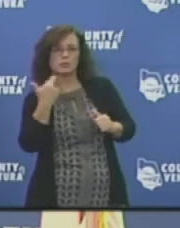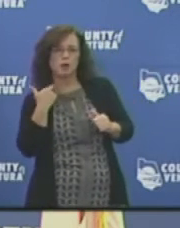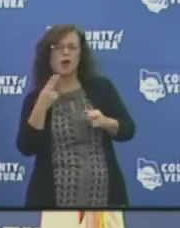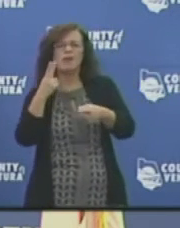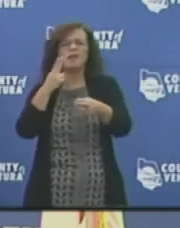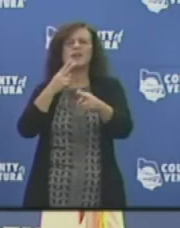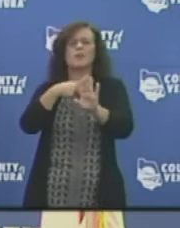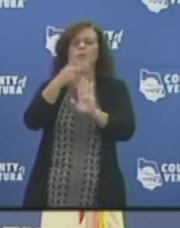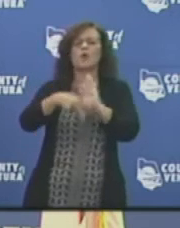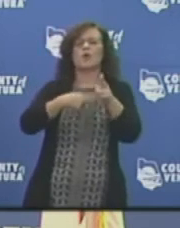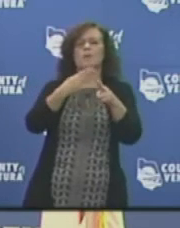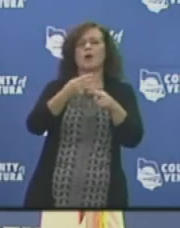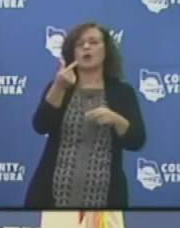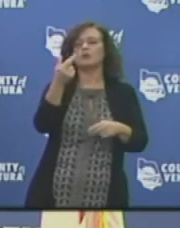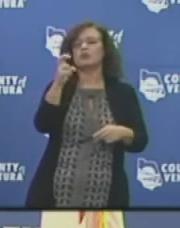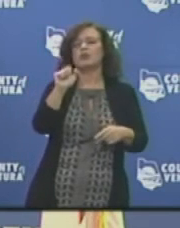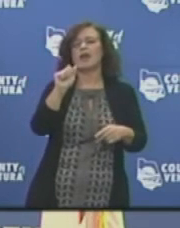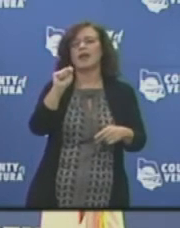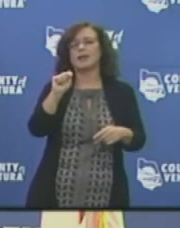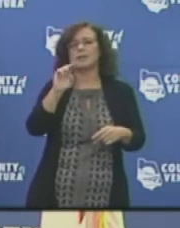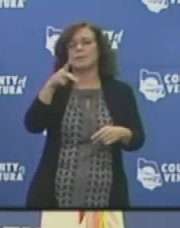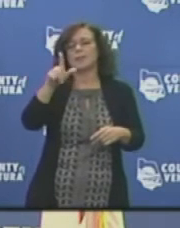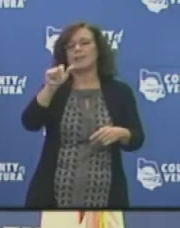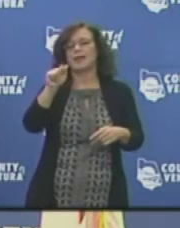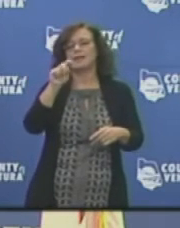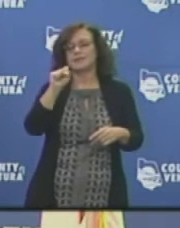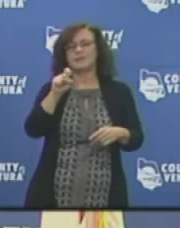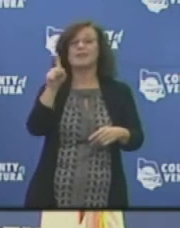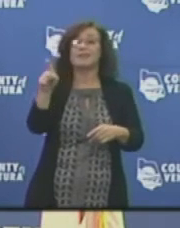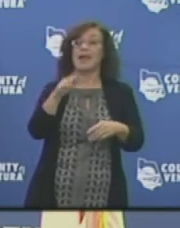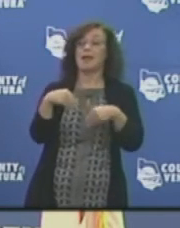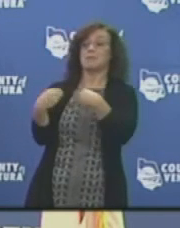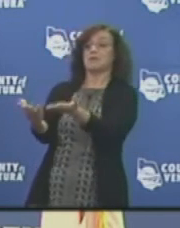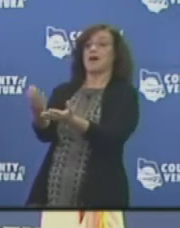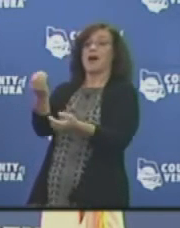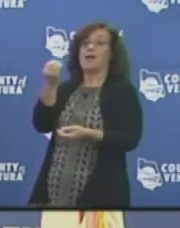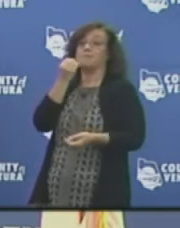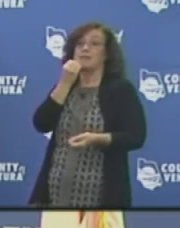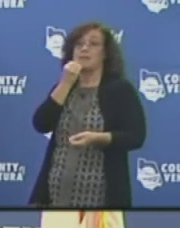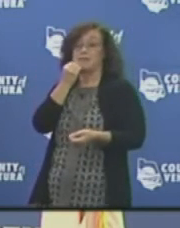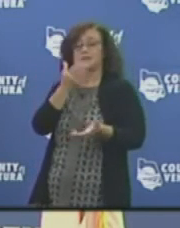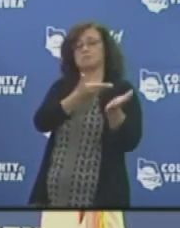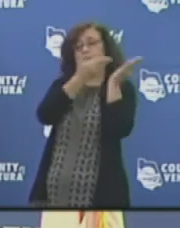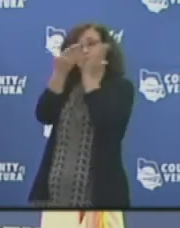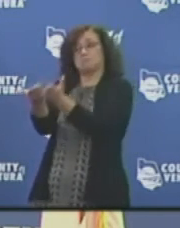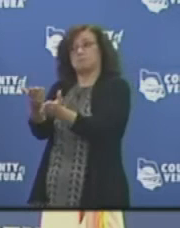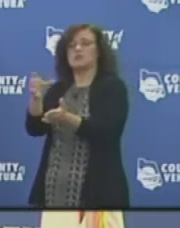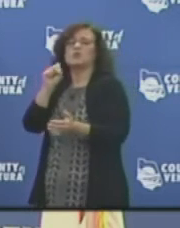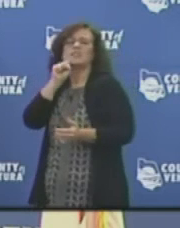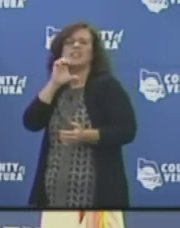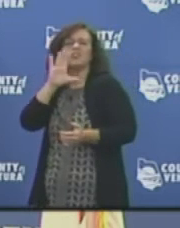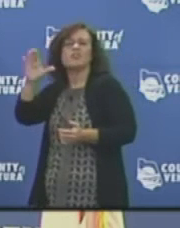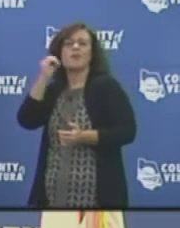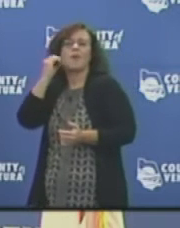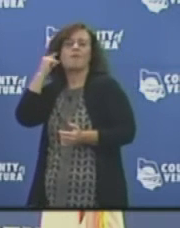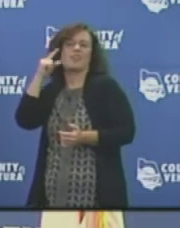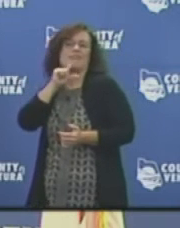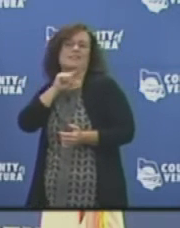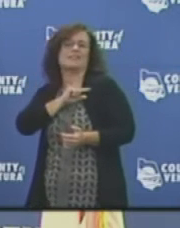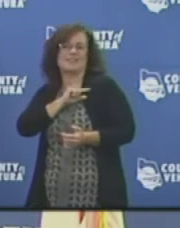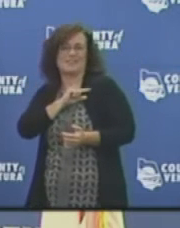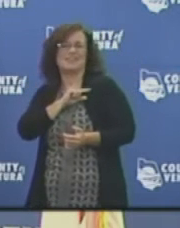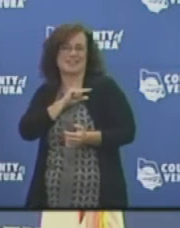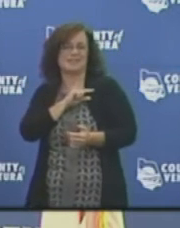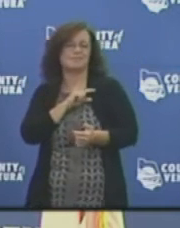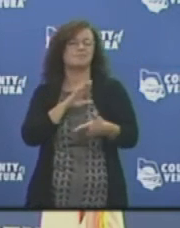program to provide Thanksgiving meals to homebound seniors. And it's wonderful. And then so many folks, including kids in our